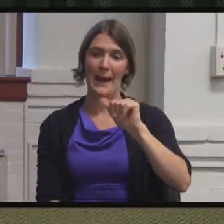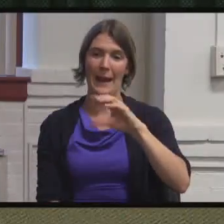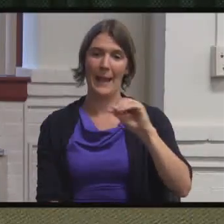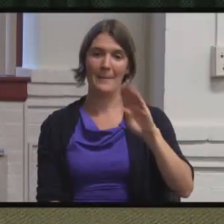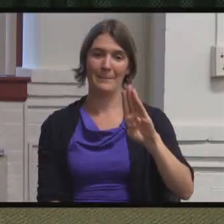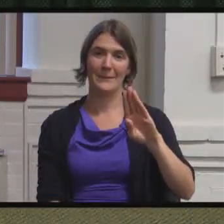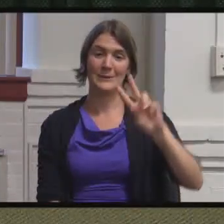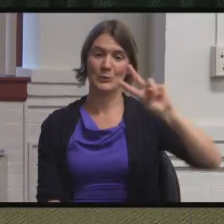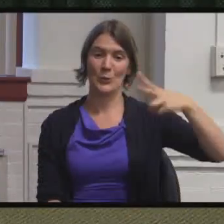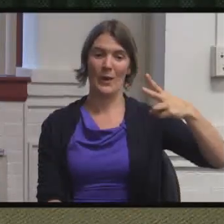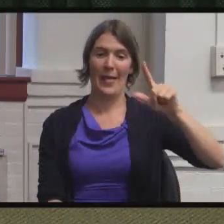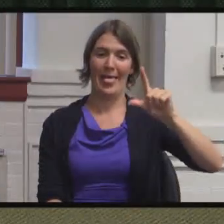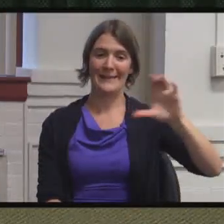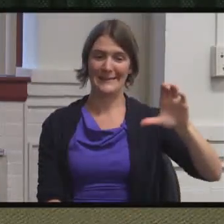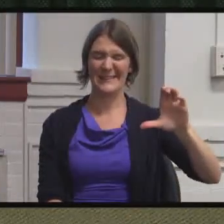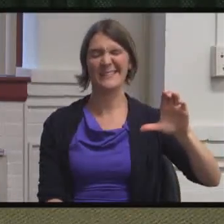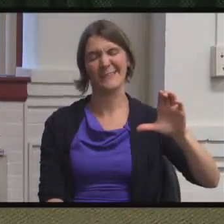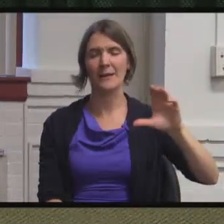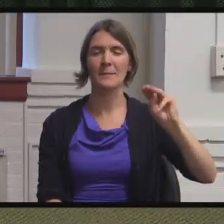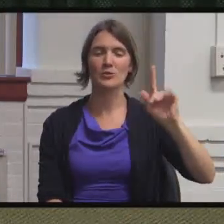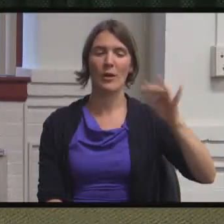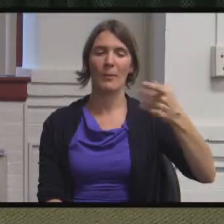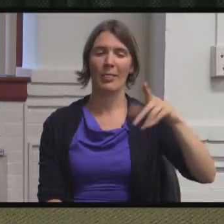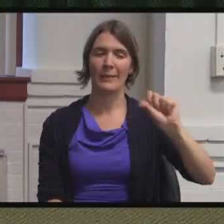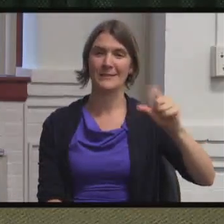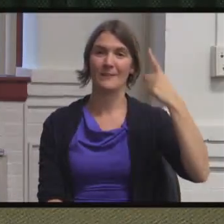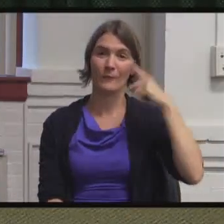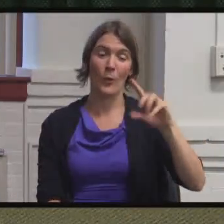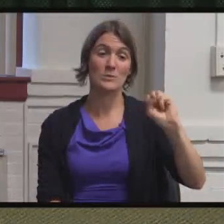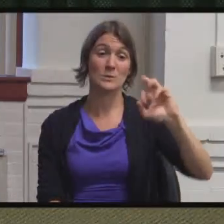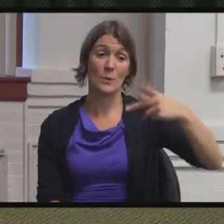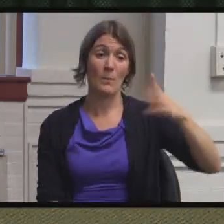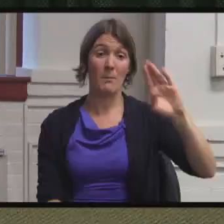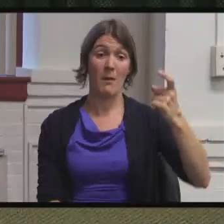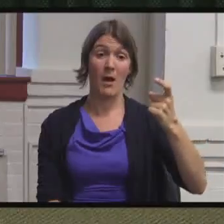LLC doing business Metropolis for the Soapbox Derby on August